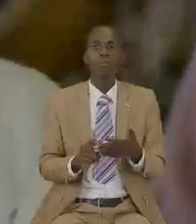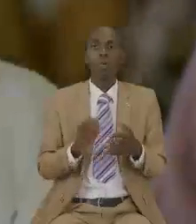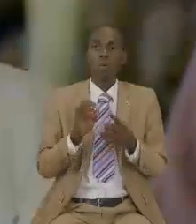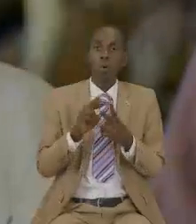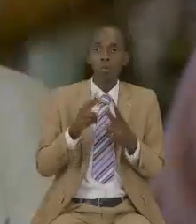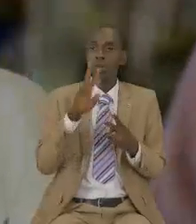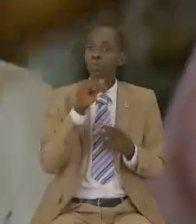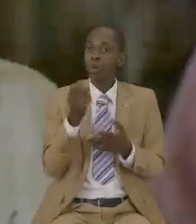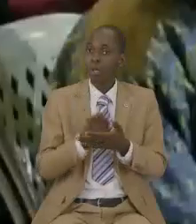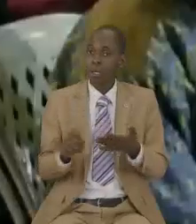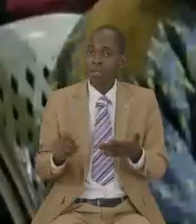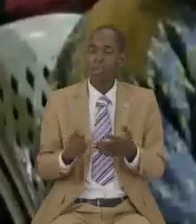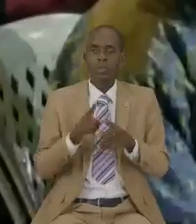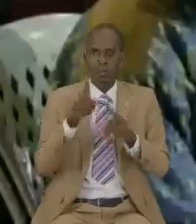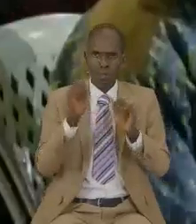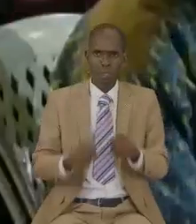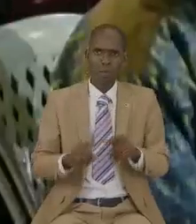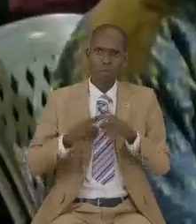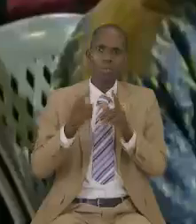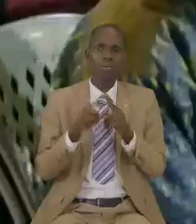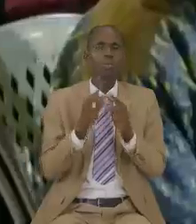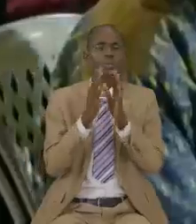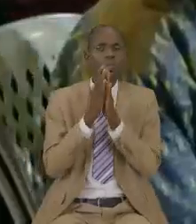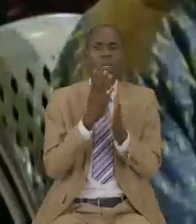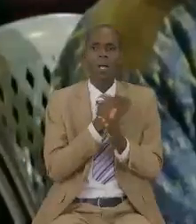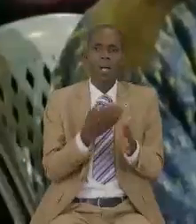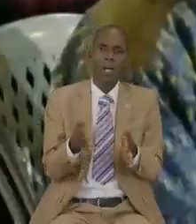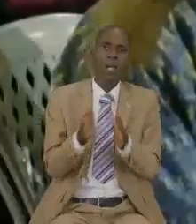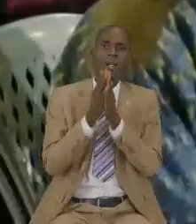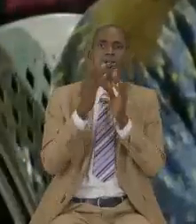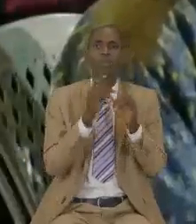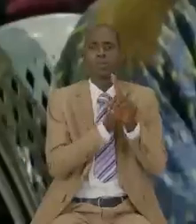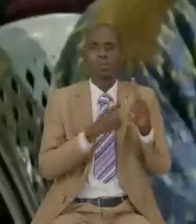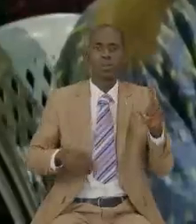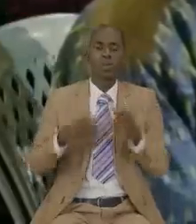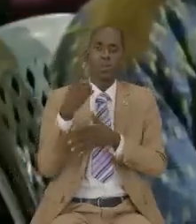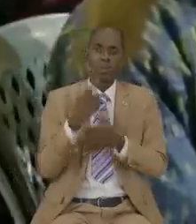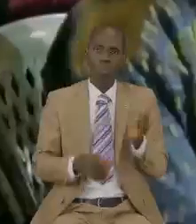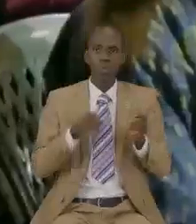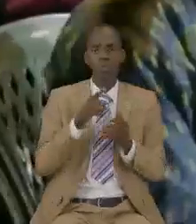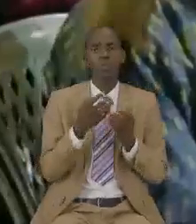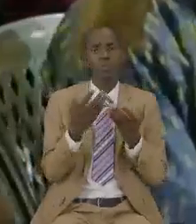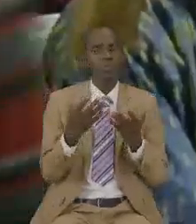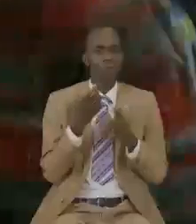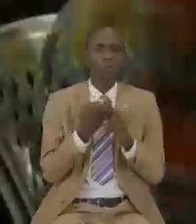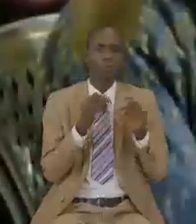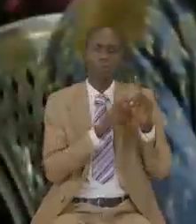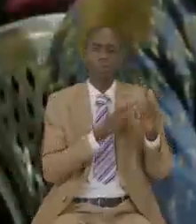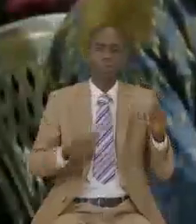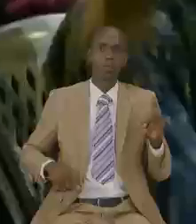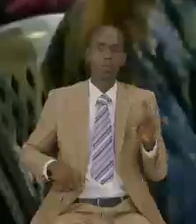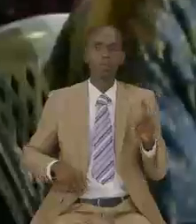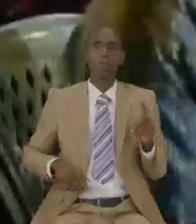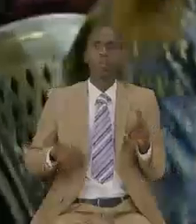To my left hand side, to the right, if you are true, please wave your hand so we can allow